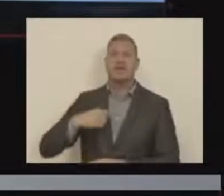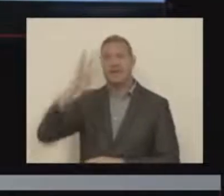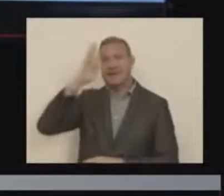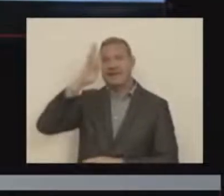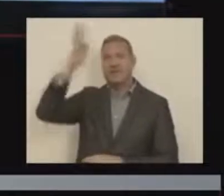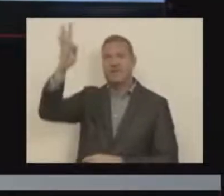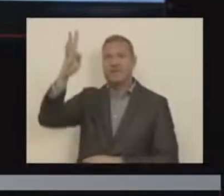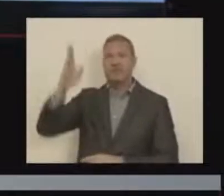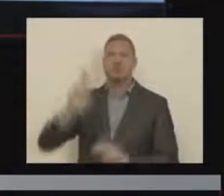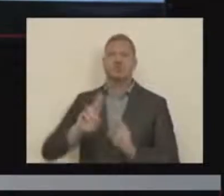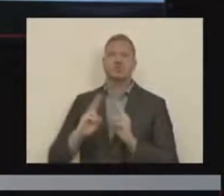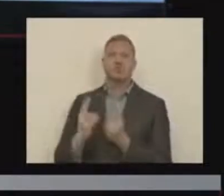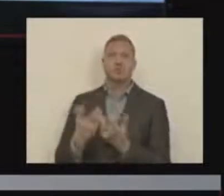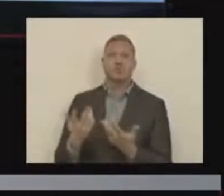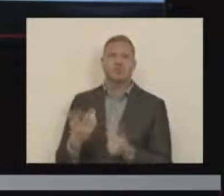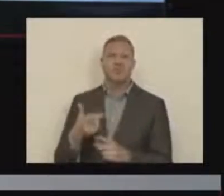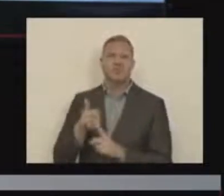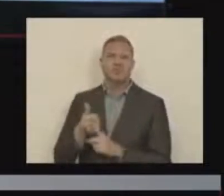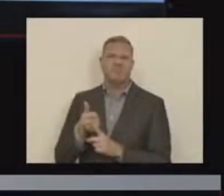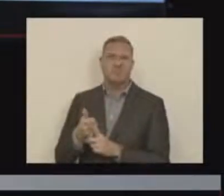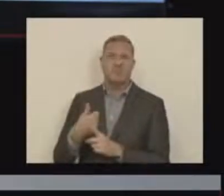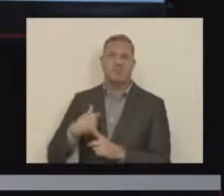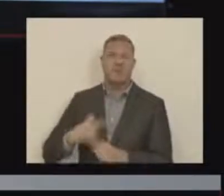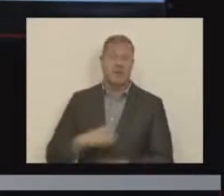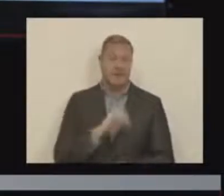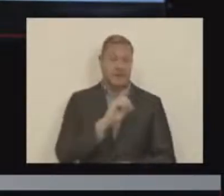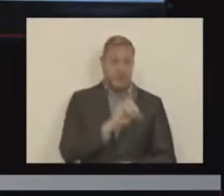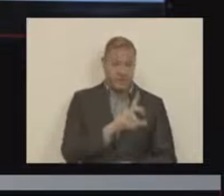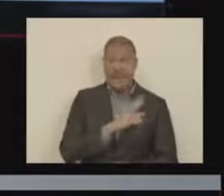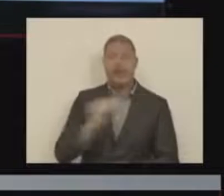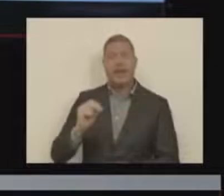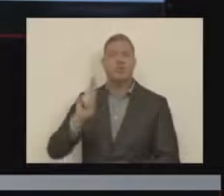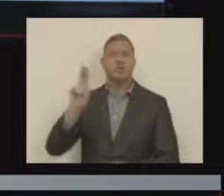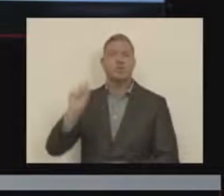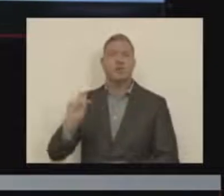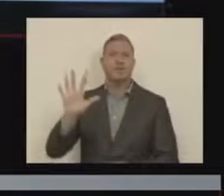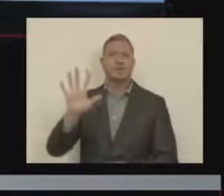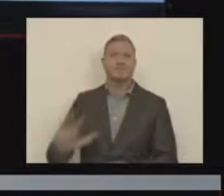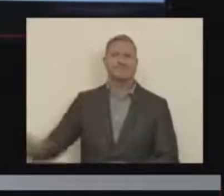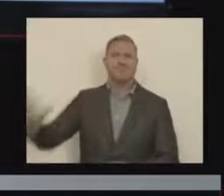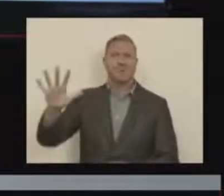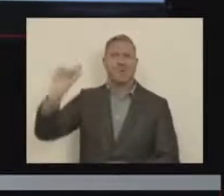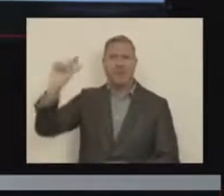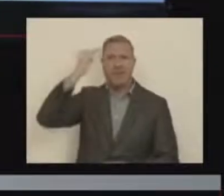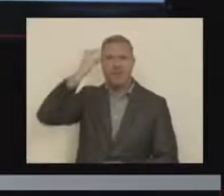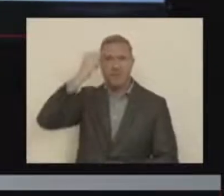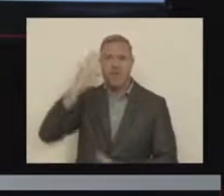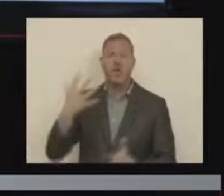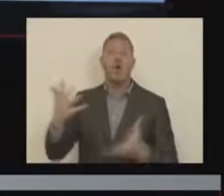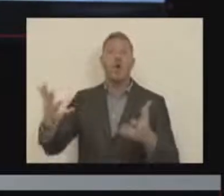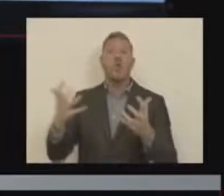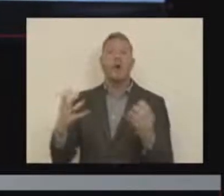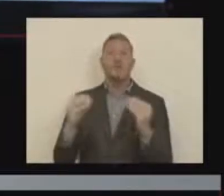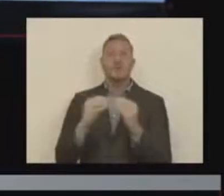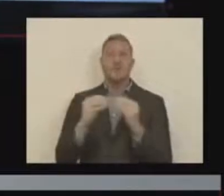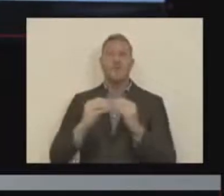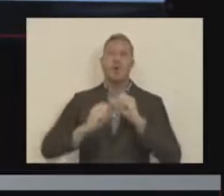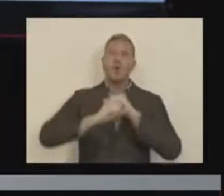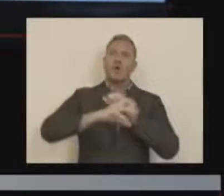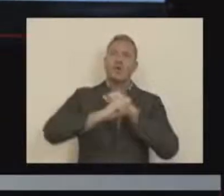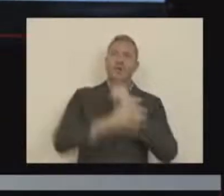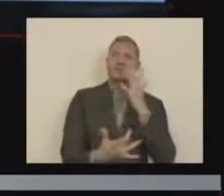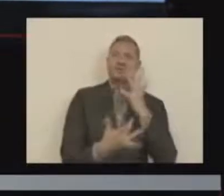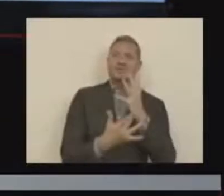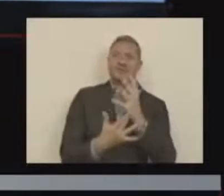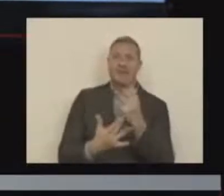DIU. The DoD and the US government more broadly is very interested in leveraging more commercial technology to support